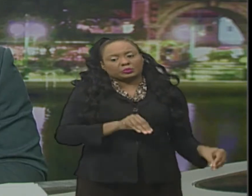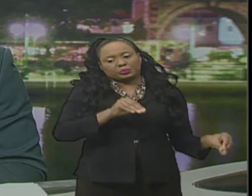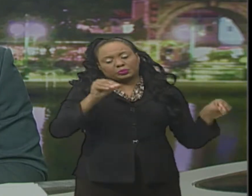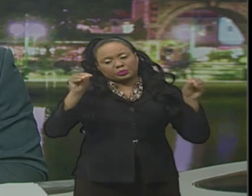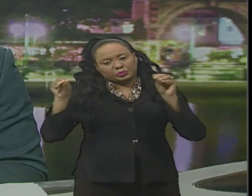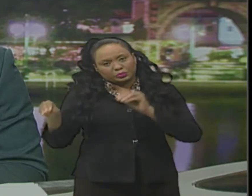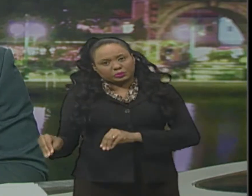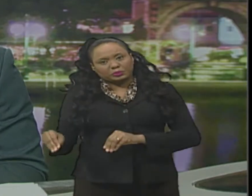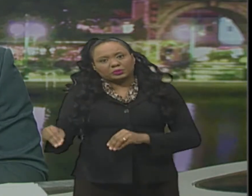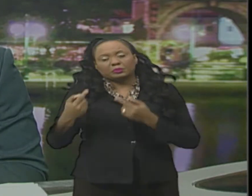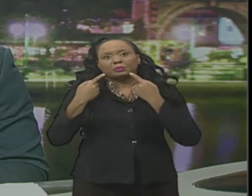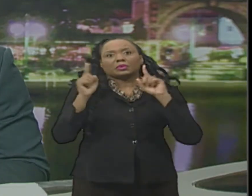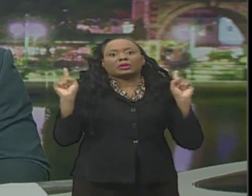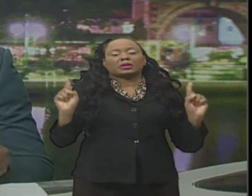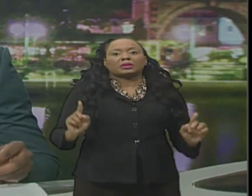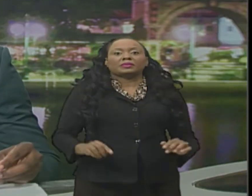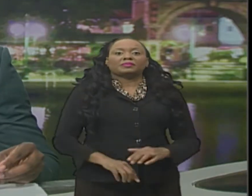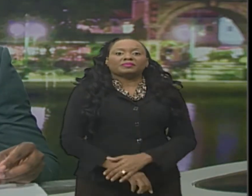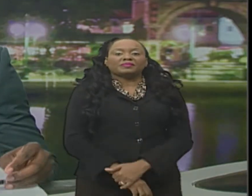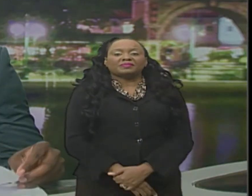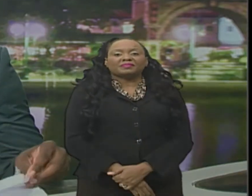was delayed a number of times.